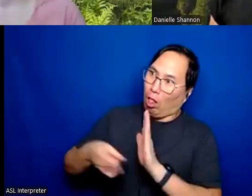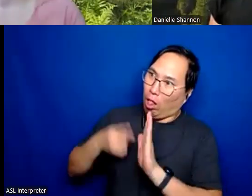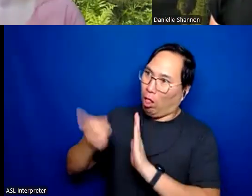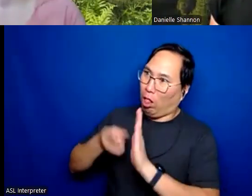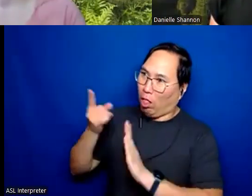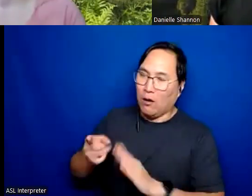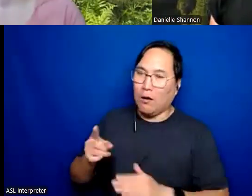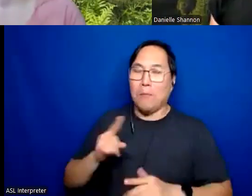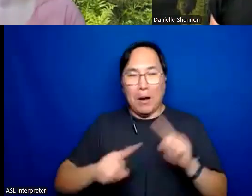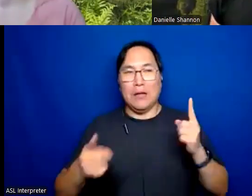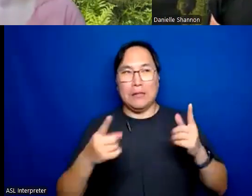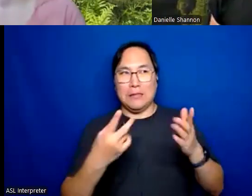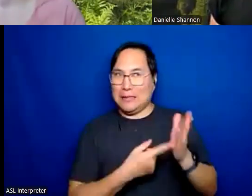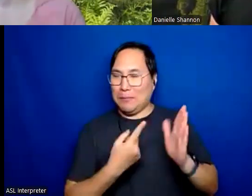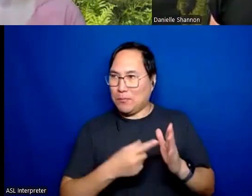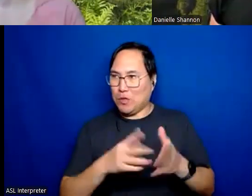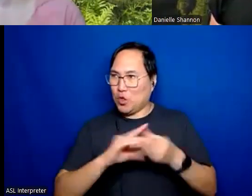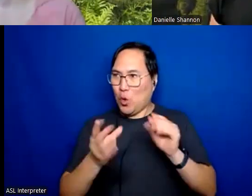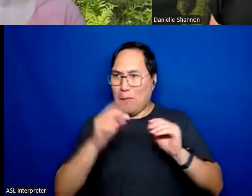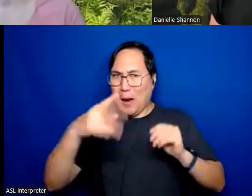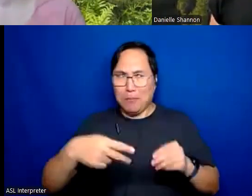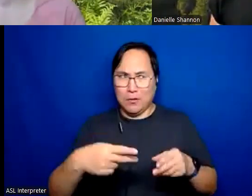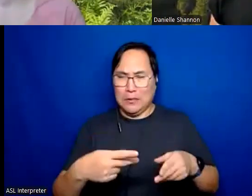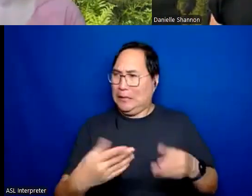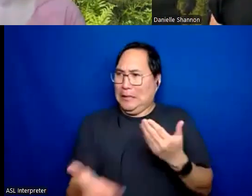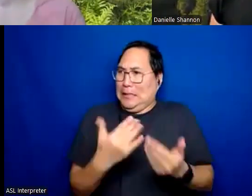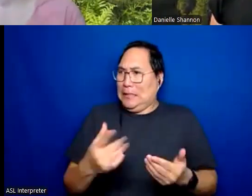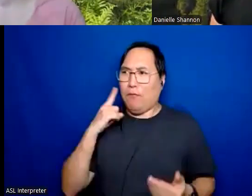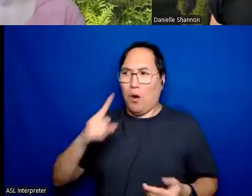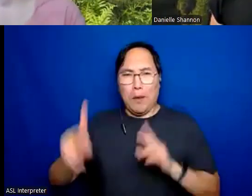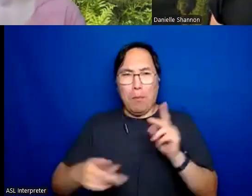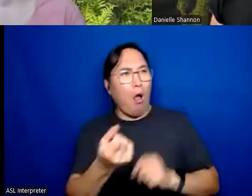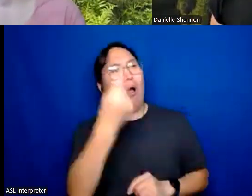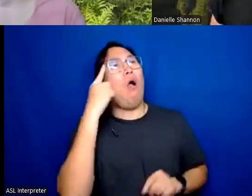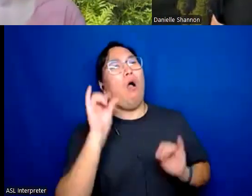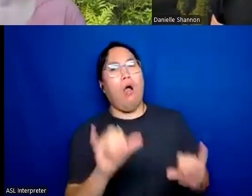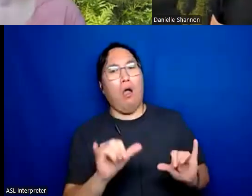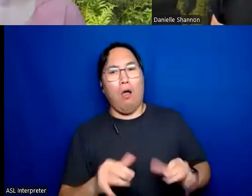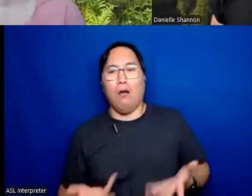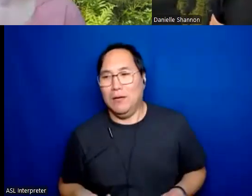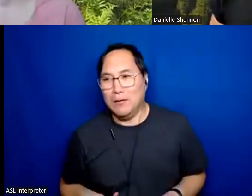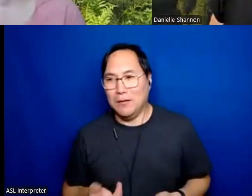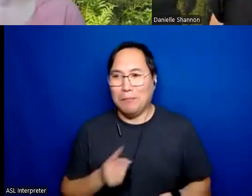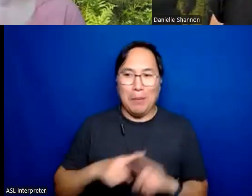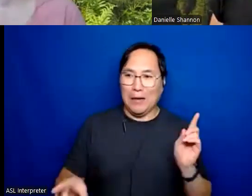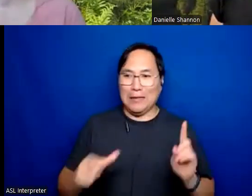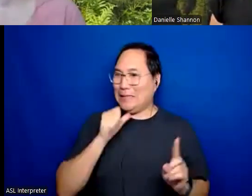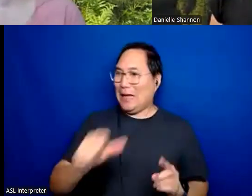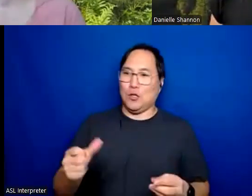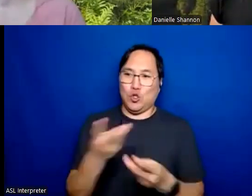them. But I just really liked that. It is not a one size fits